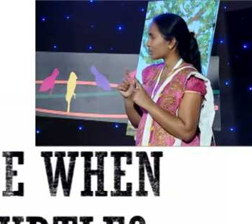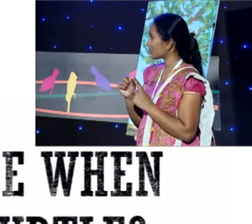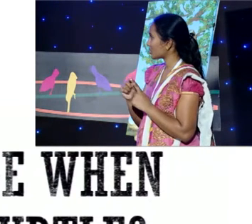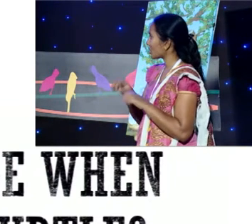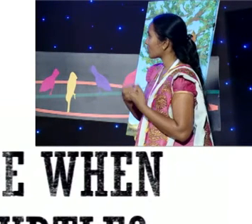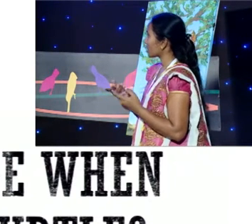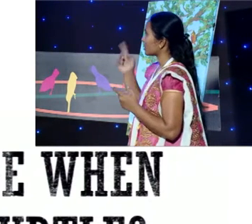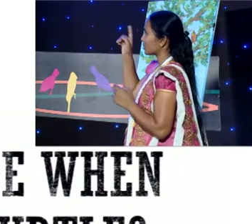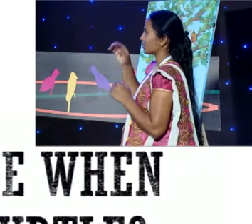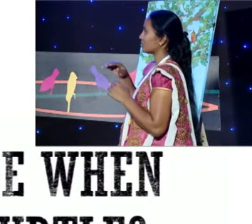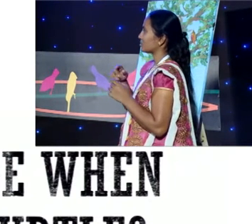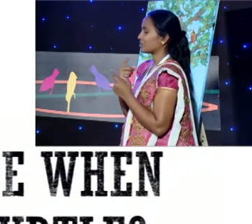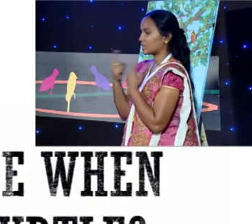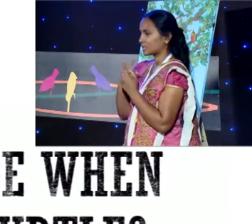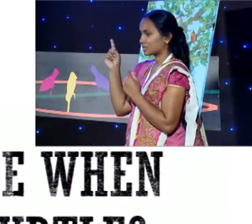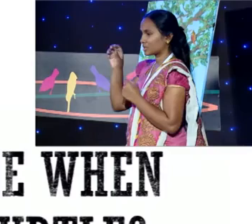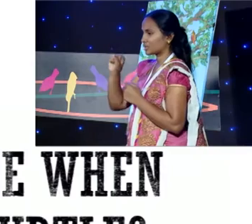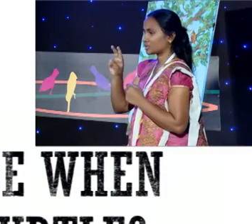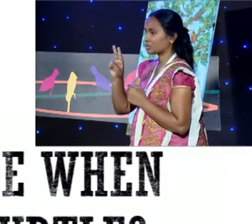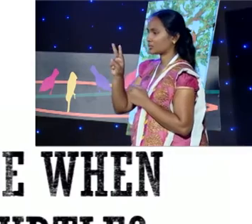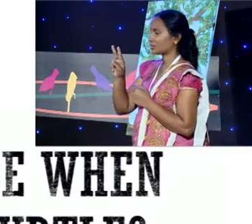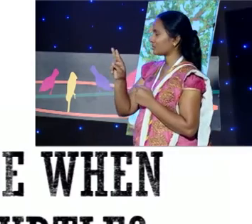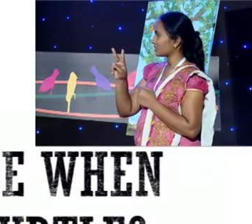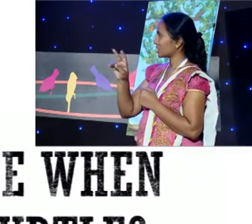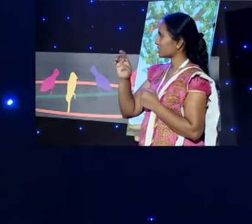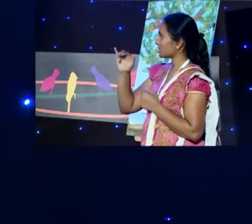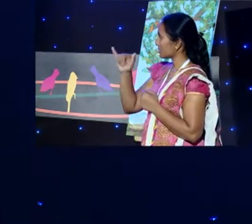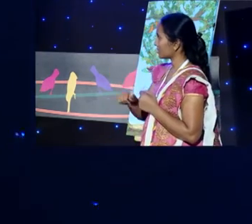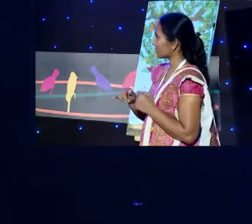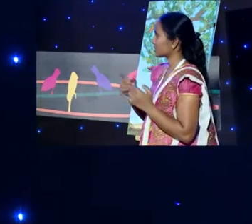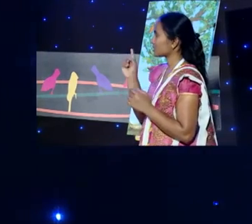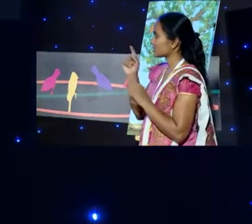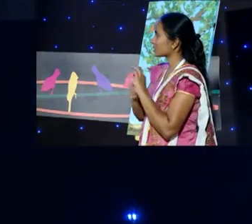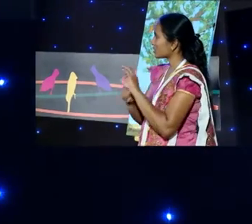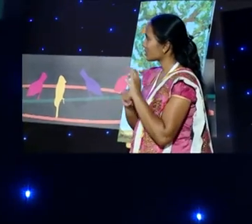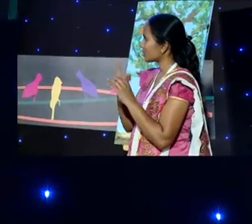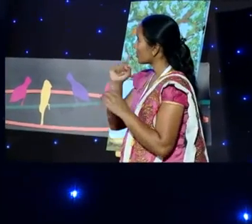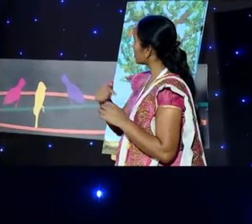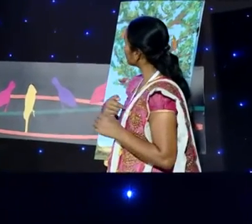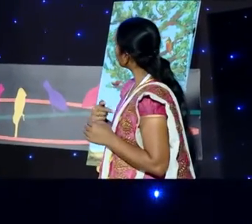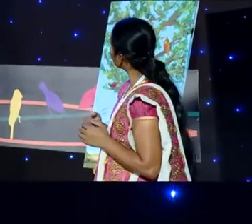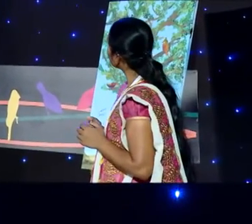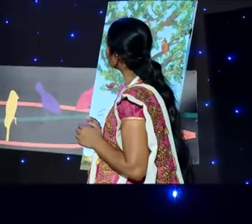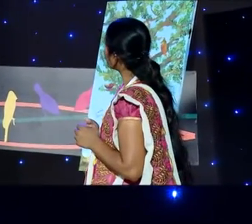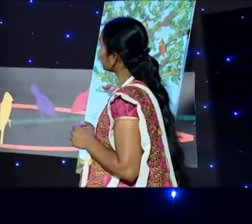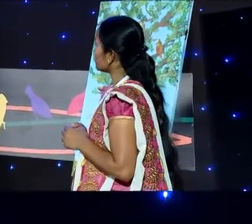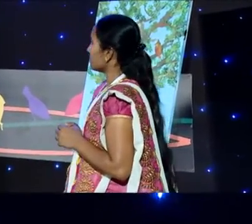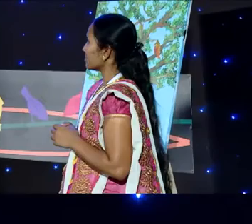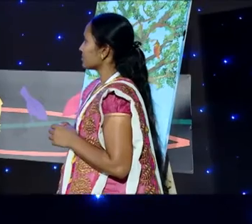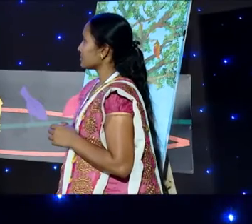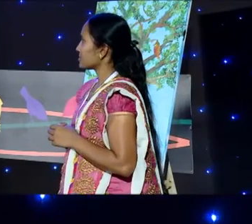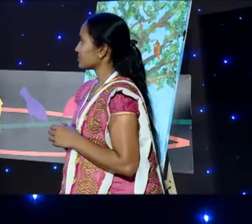can you value the subtle? How do you value love? So this has been a guiding question for me. ServiceSpace